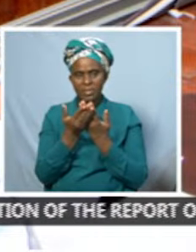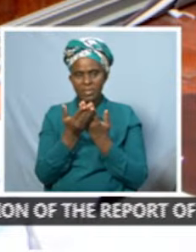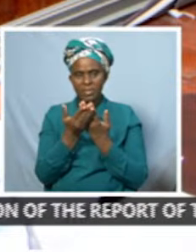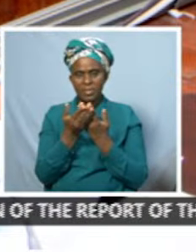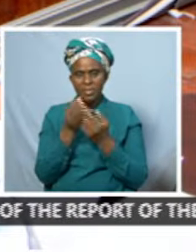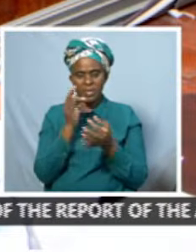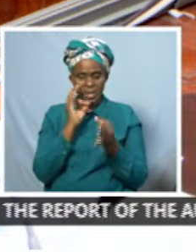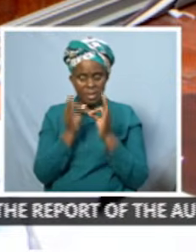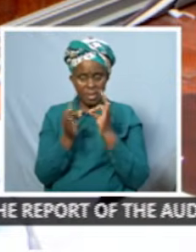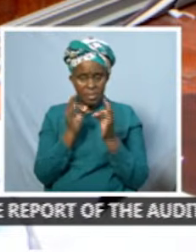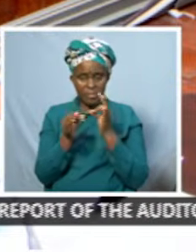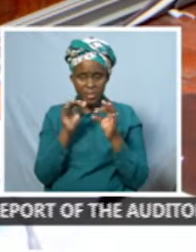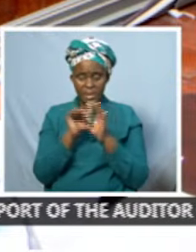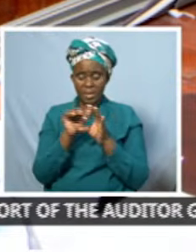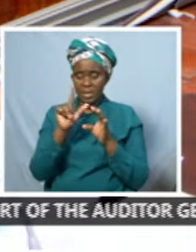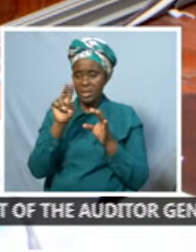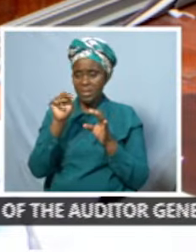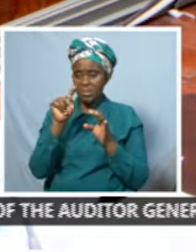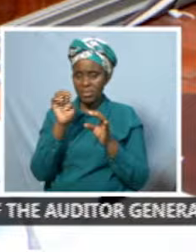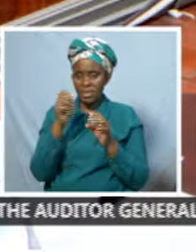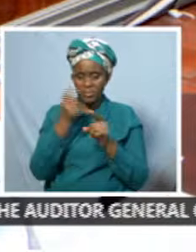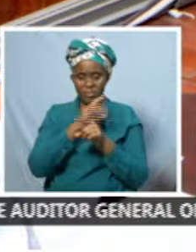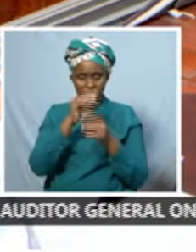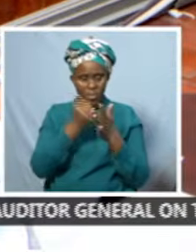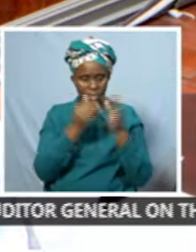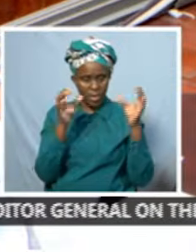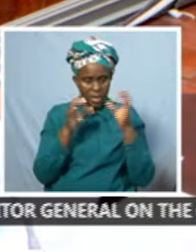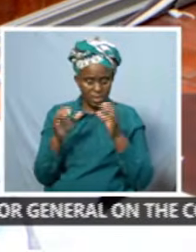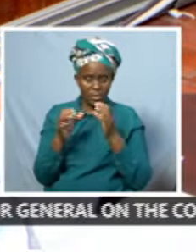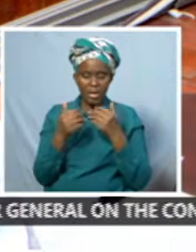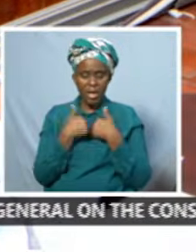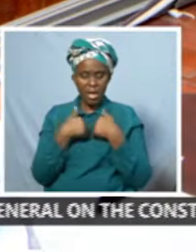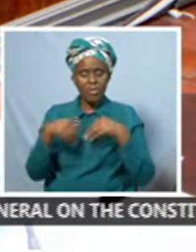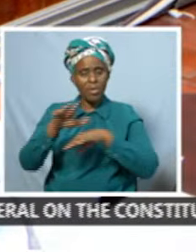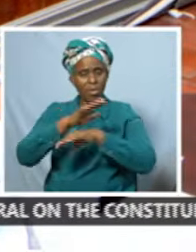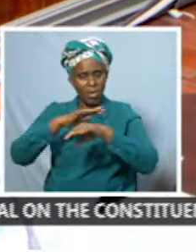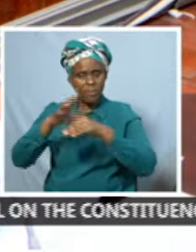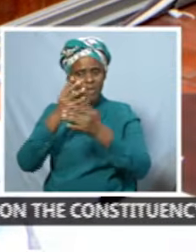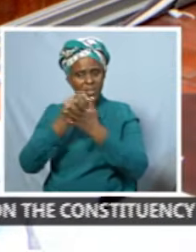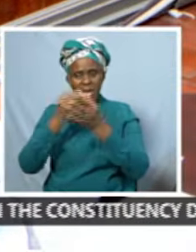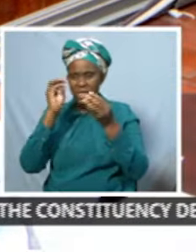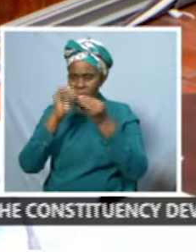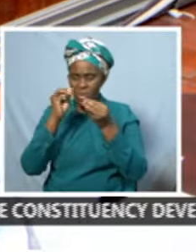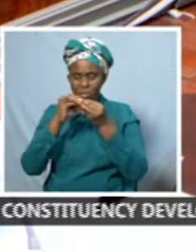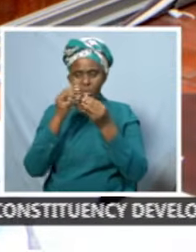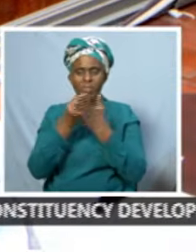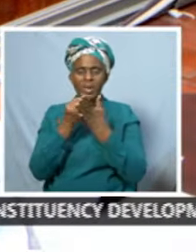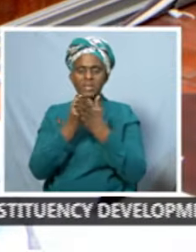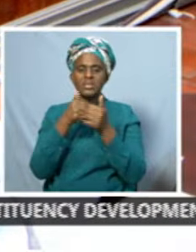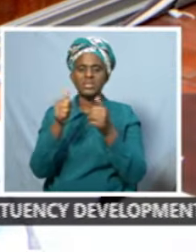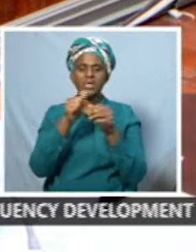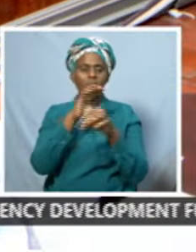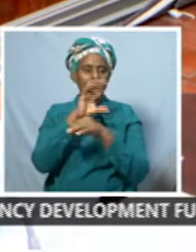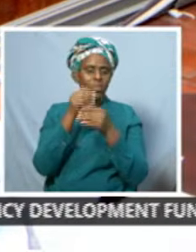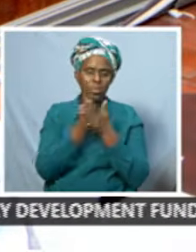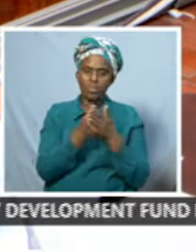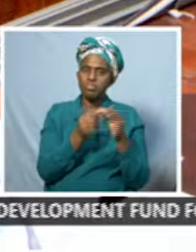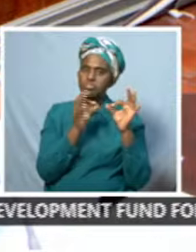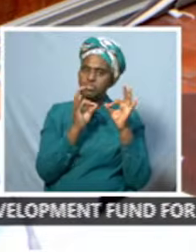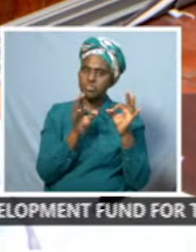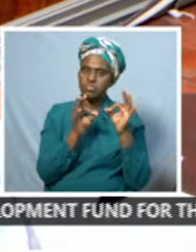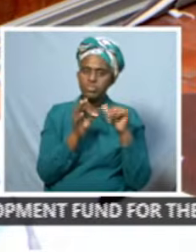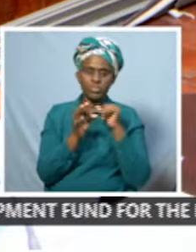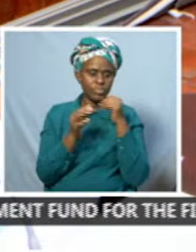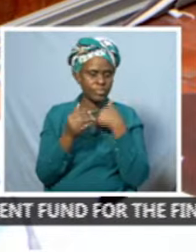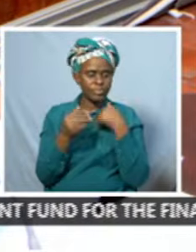if in LUNTE, out of all the councils, you have excess money, you do all the due diligence because you don't